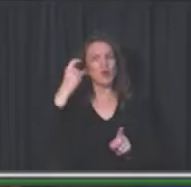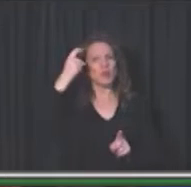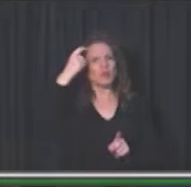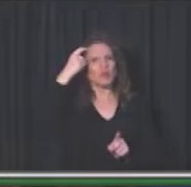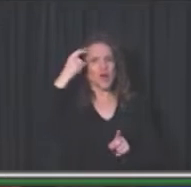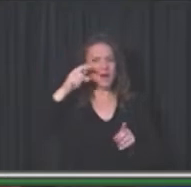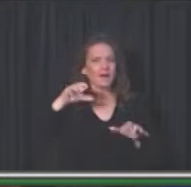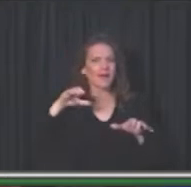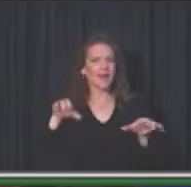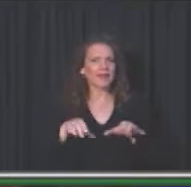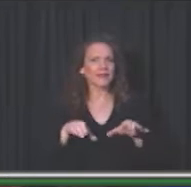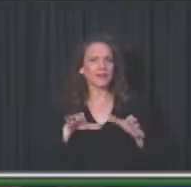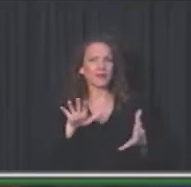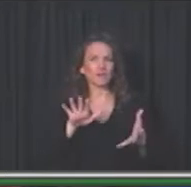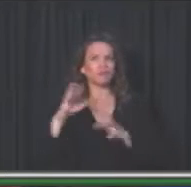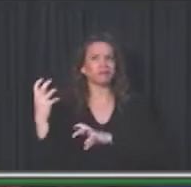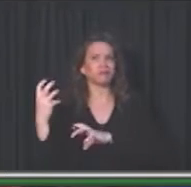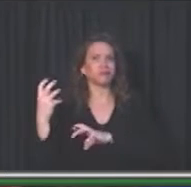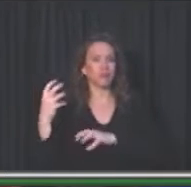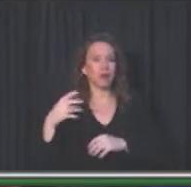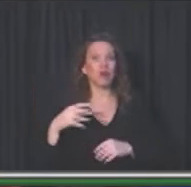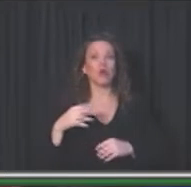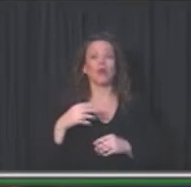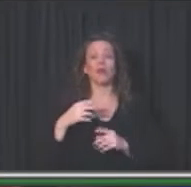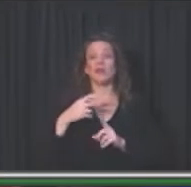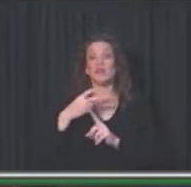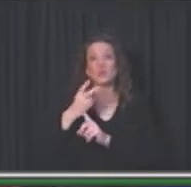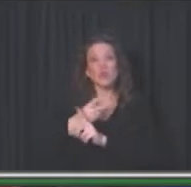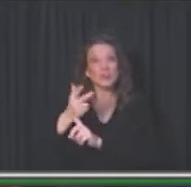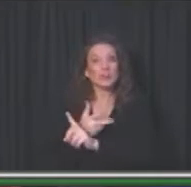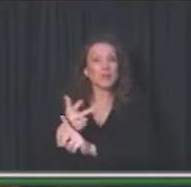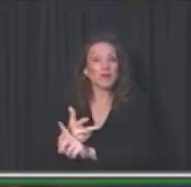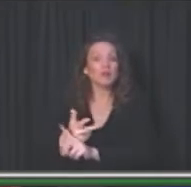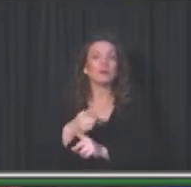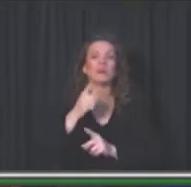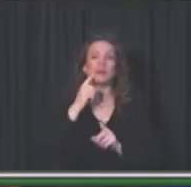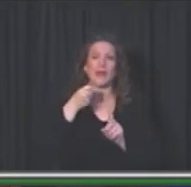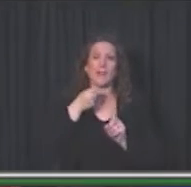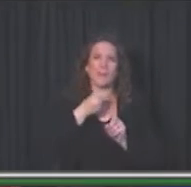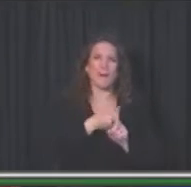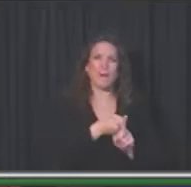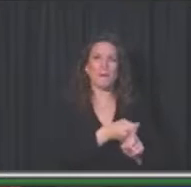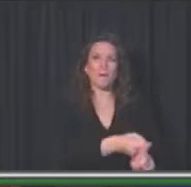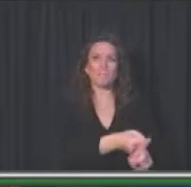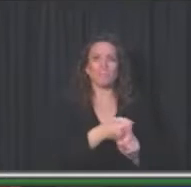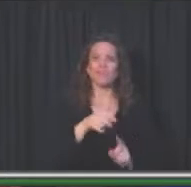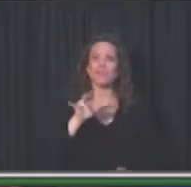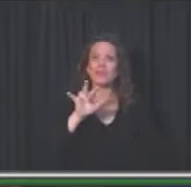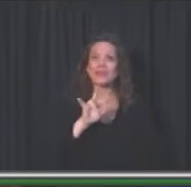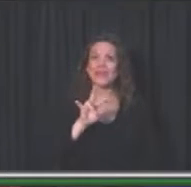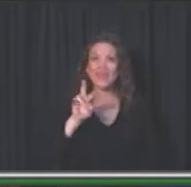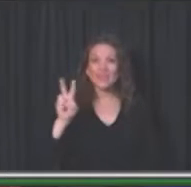In a matter of months, he had 72 grand mal seizures.